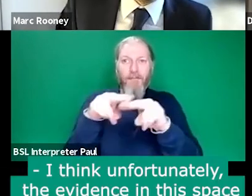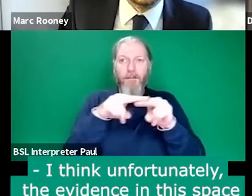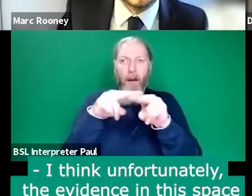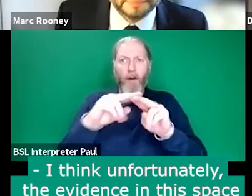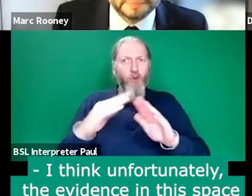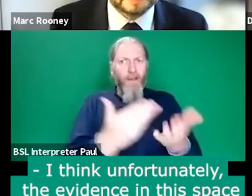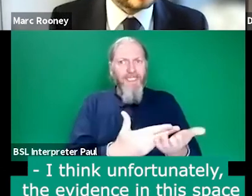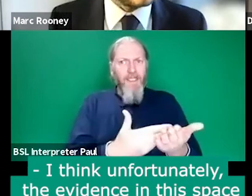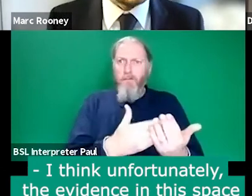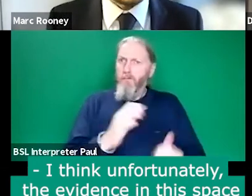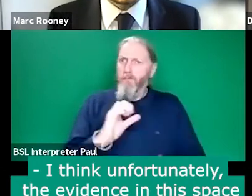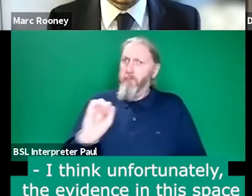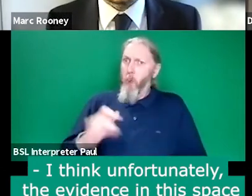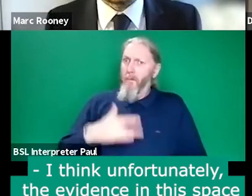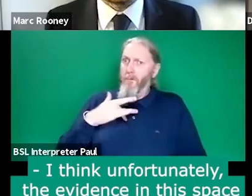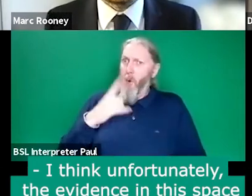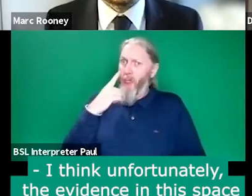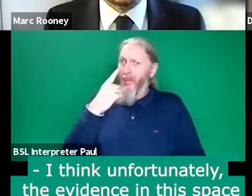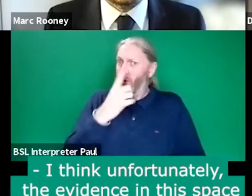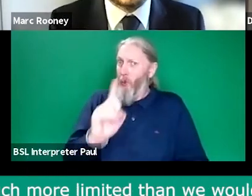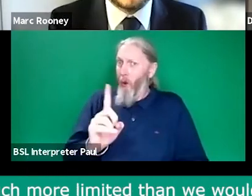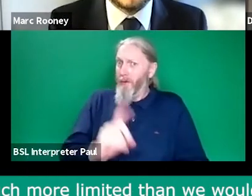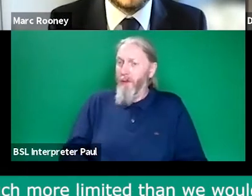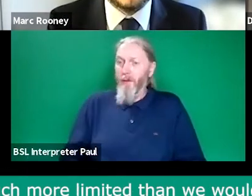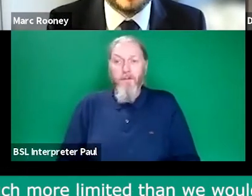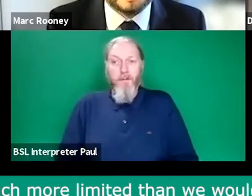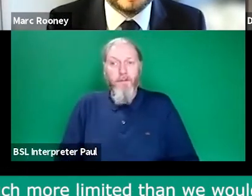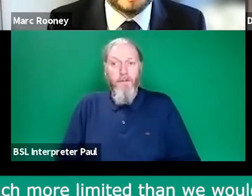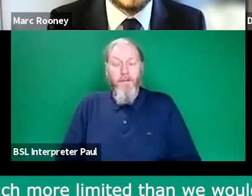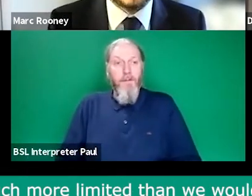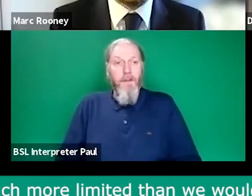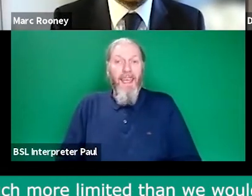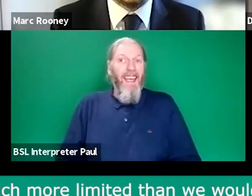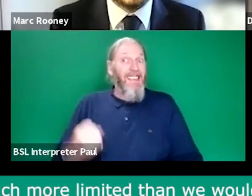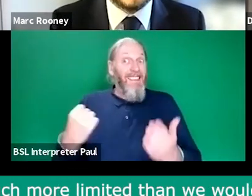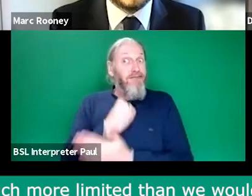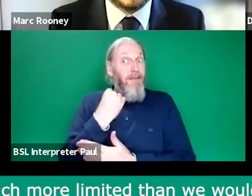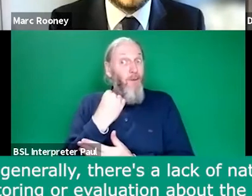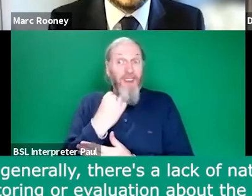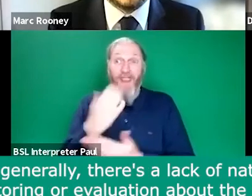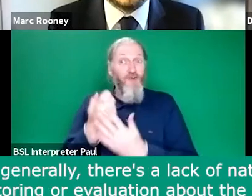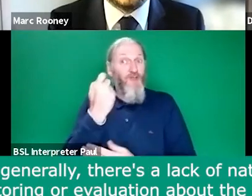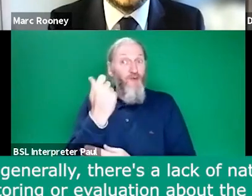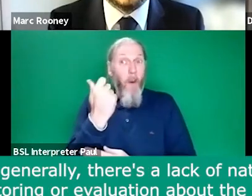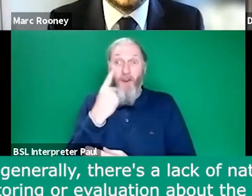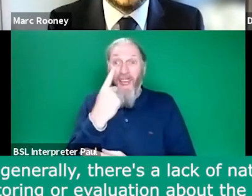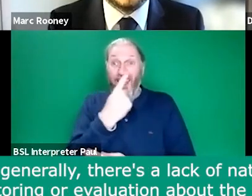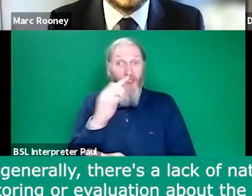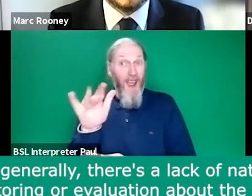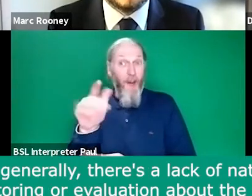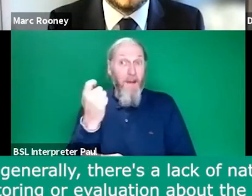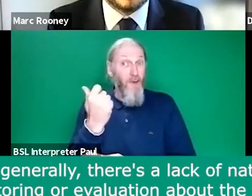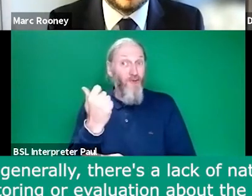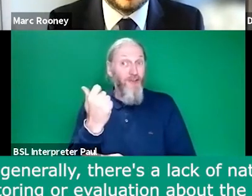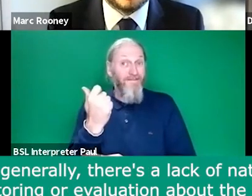I think, unfortunately, the evidence in this space is much more limited than we would like. Generally, there's a